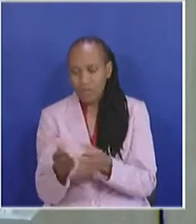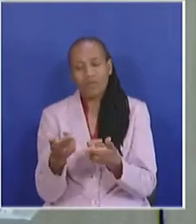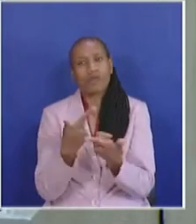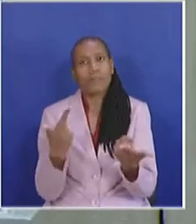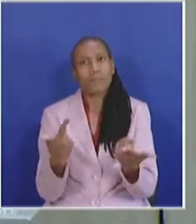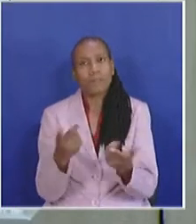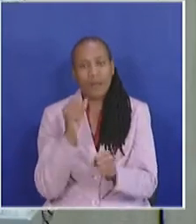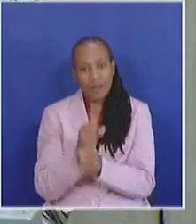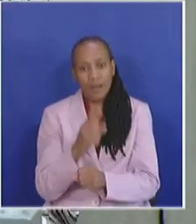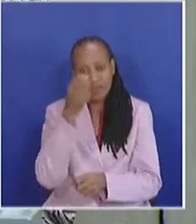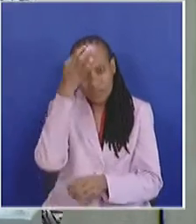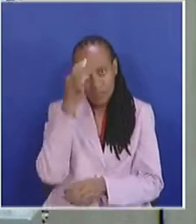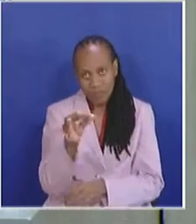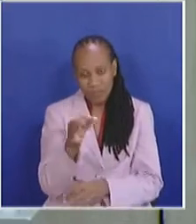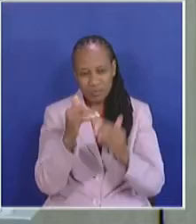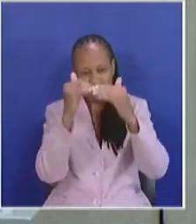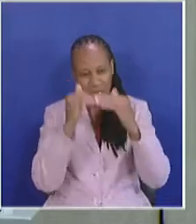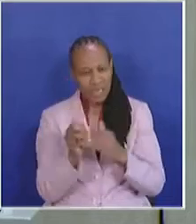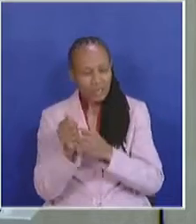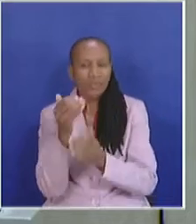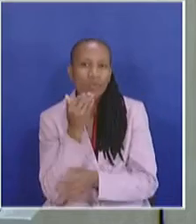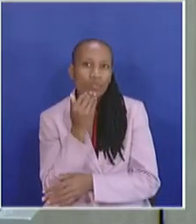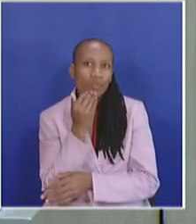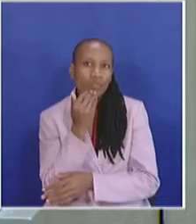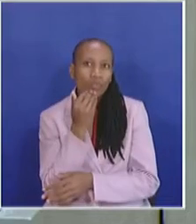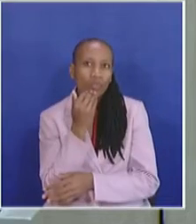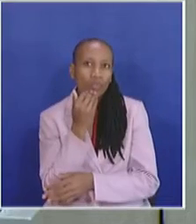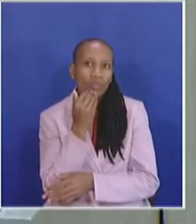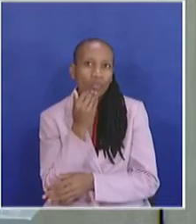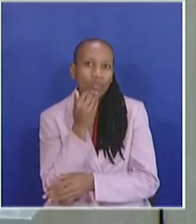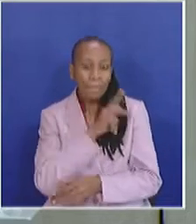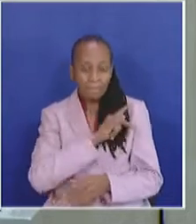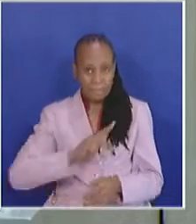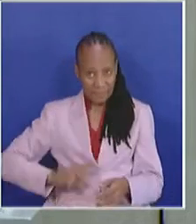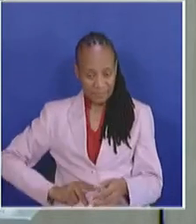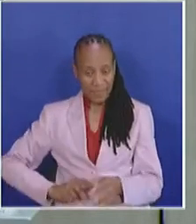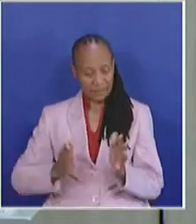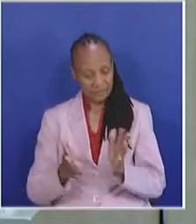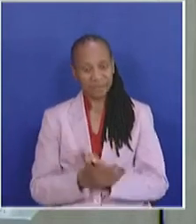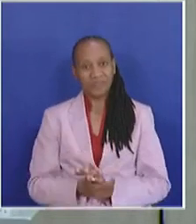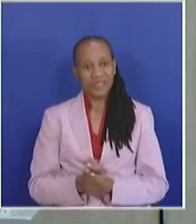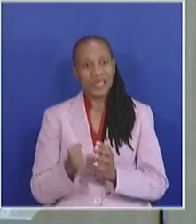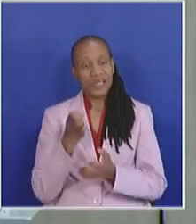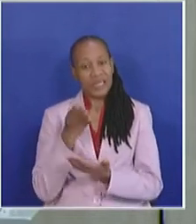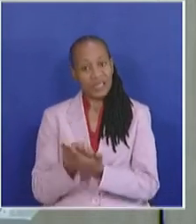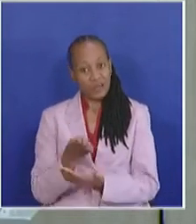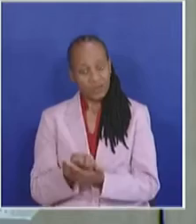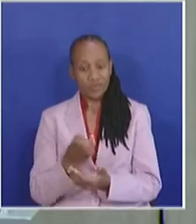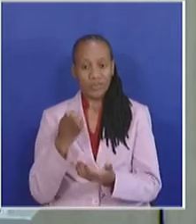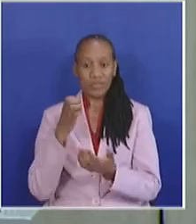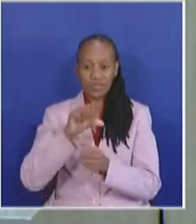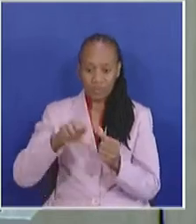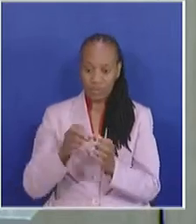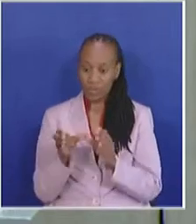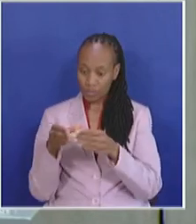of Gauteng Government, under the leadership of Honorable Premier David Makura, the economic and social clusters,